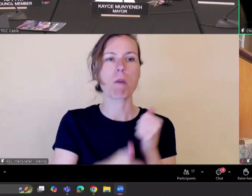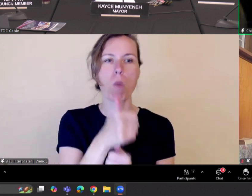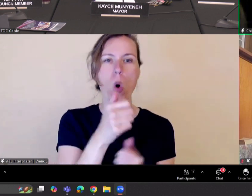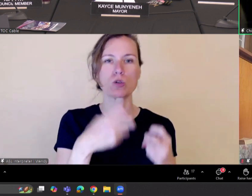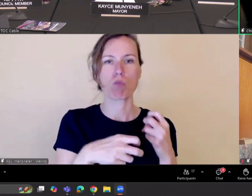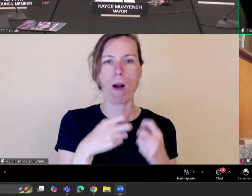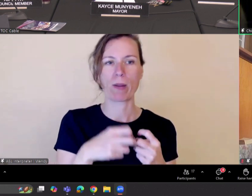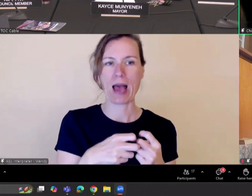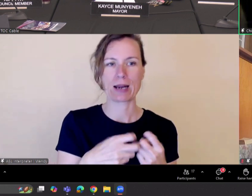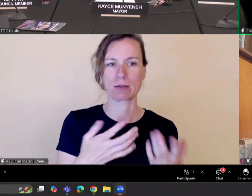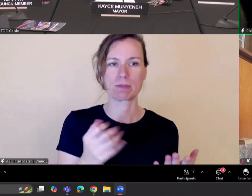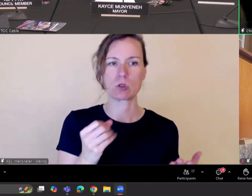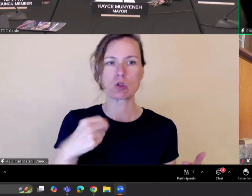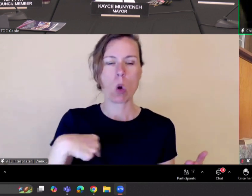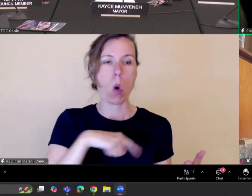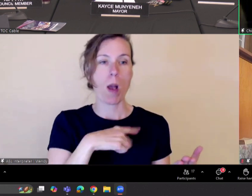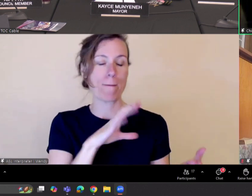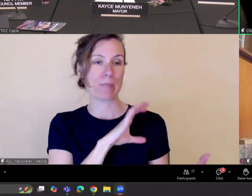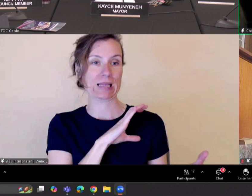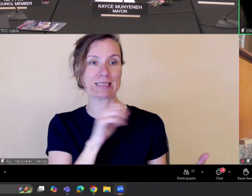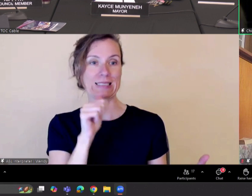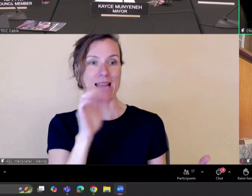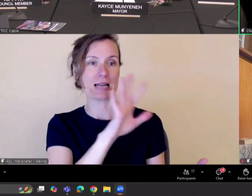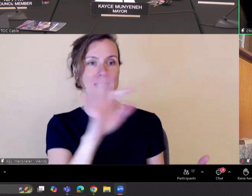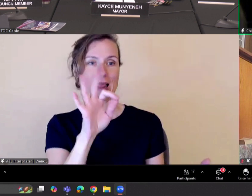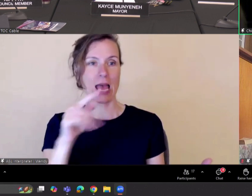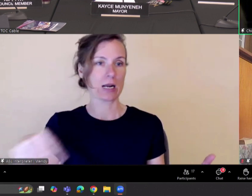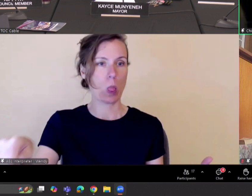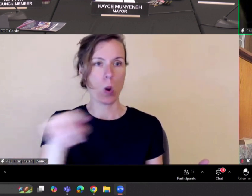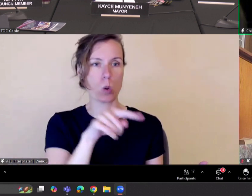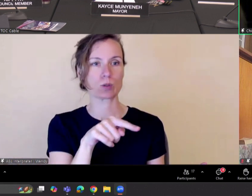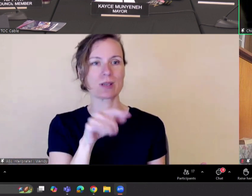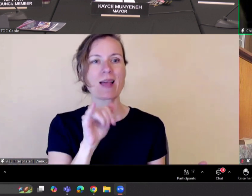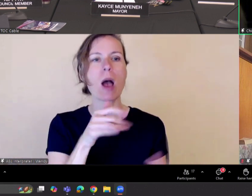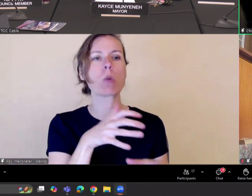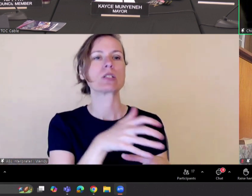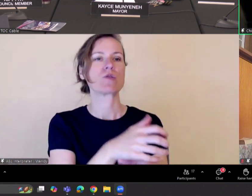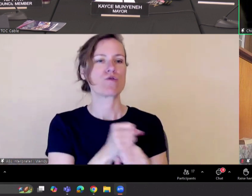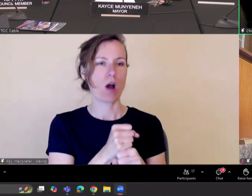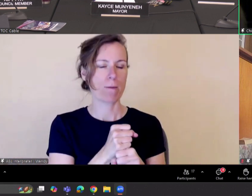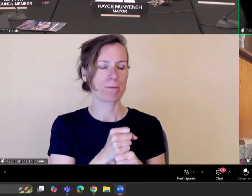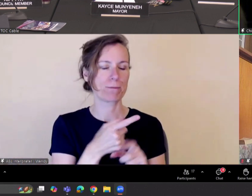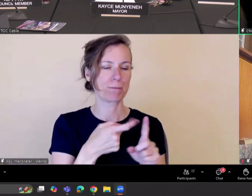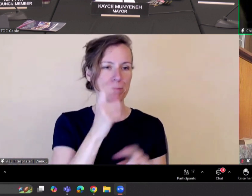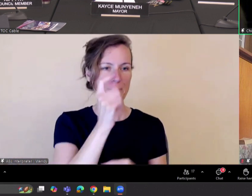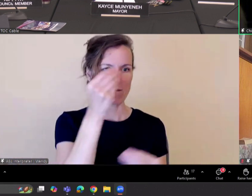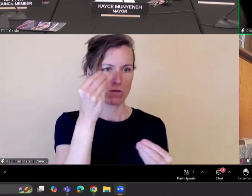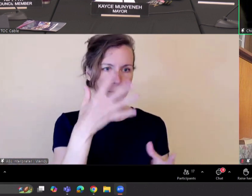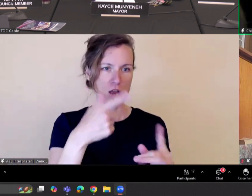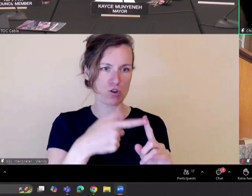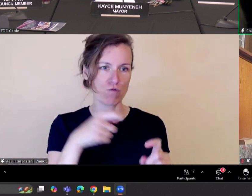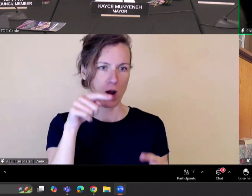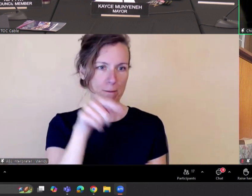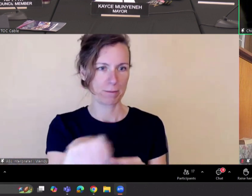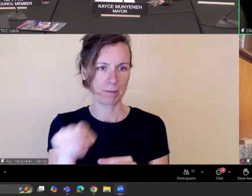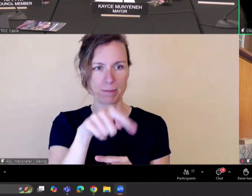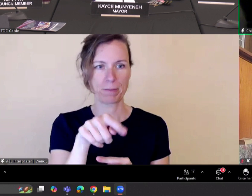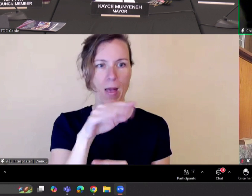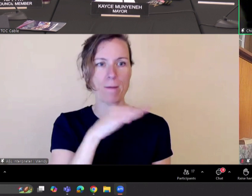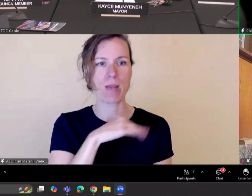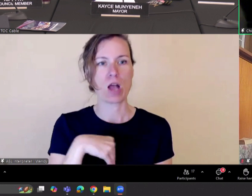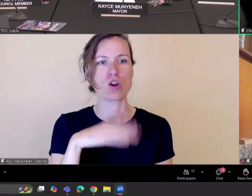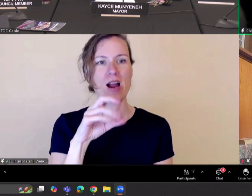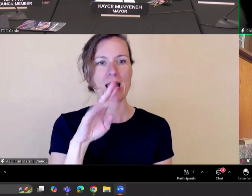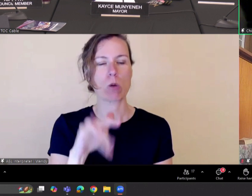department did not randomly select any of those locations. That was directly from the information from Madam Mayor and